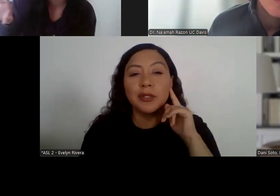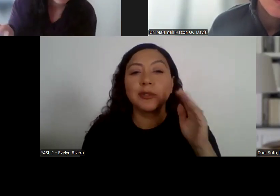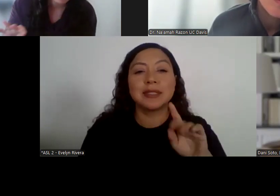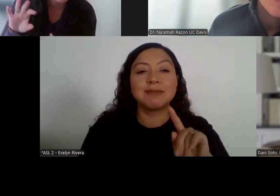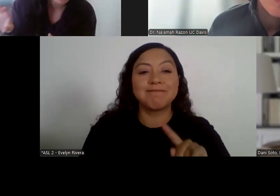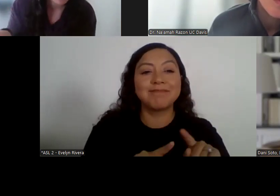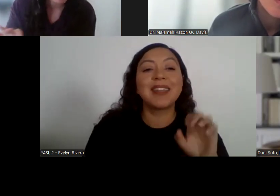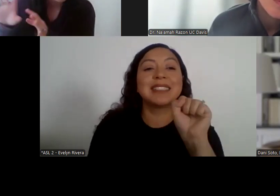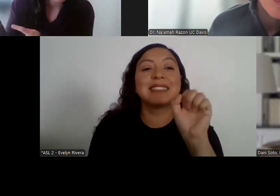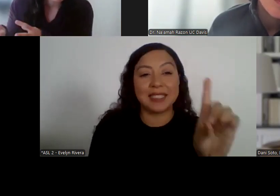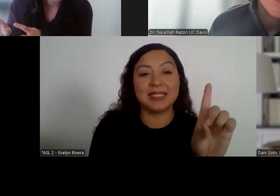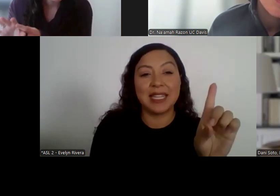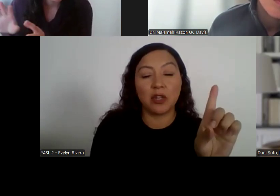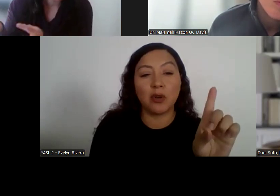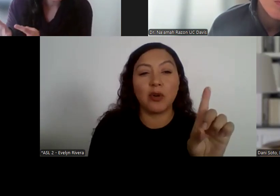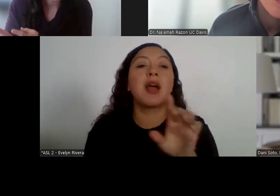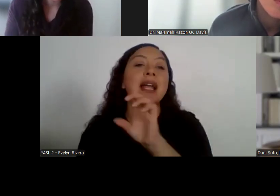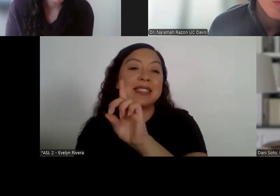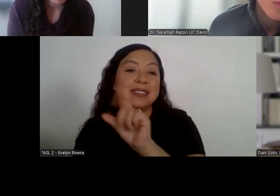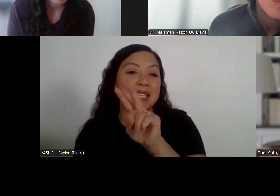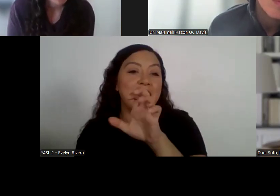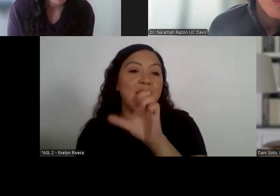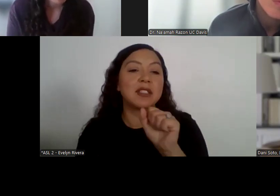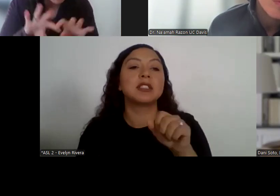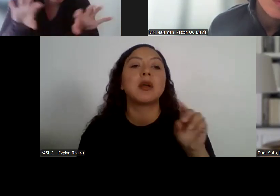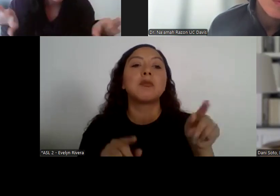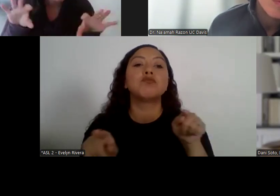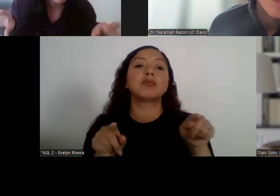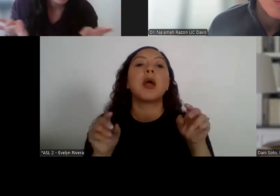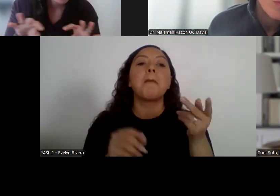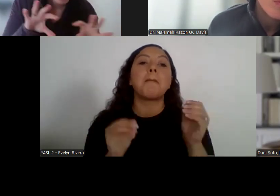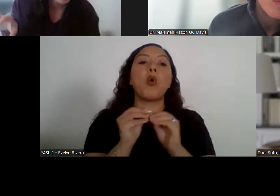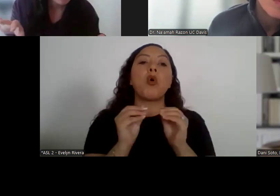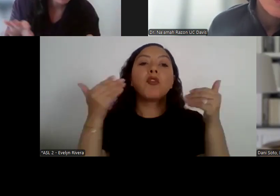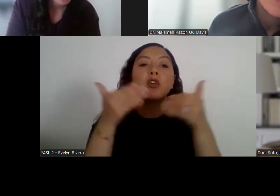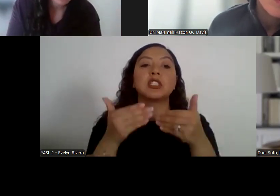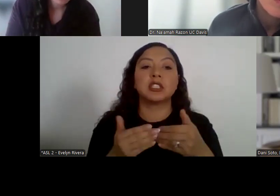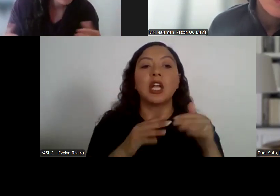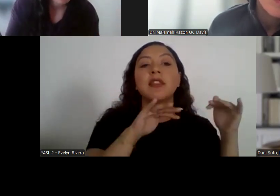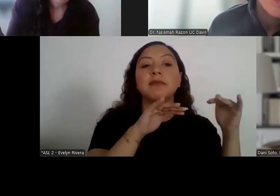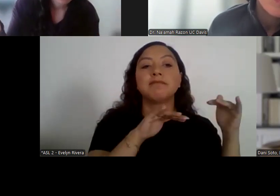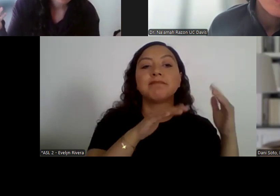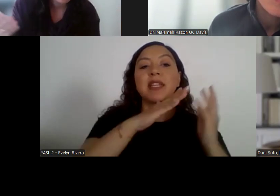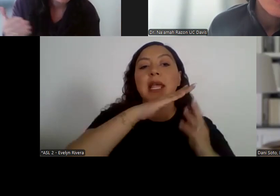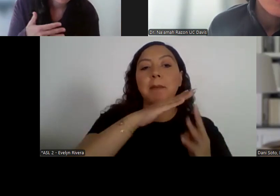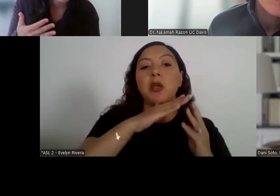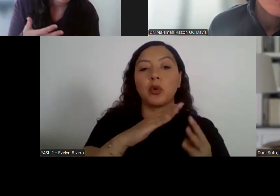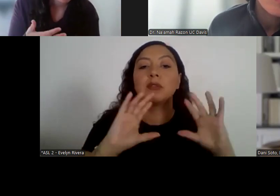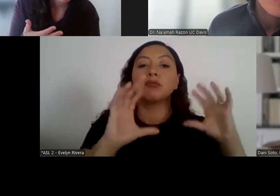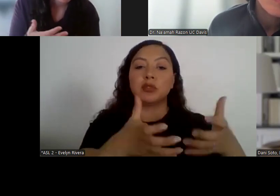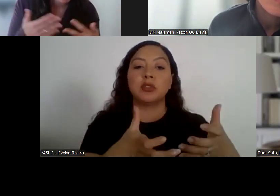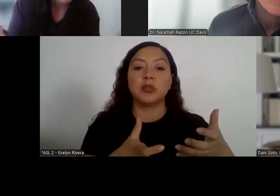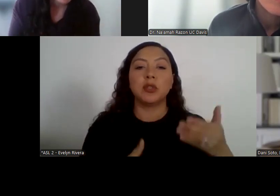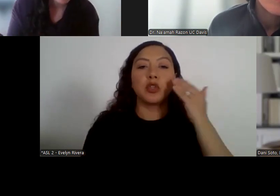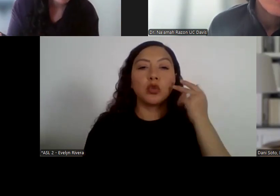the Davis and San Francisco research has been more focused on the immigrant population. So there will be kind of separate analyses, I think, both to look at what's